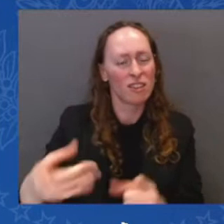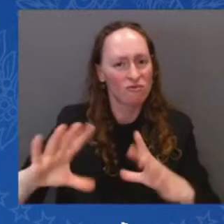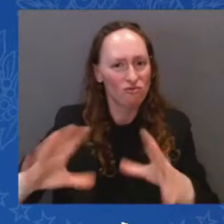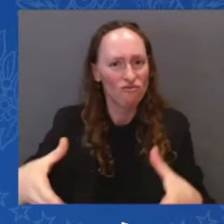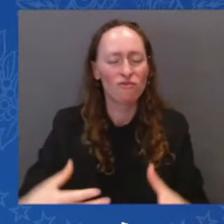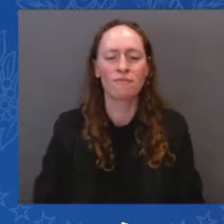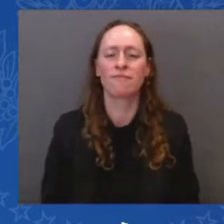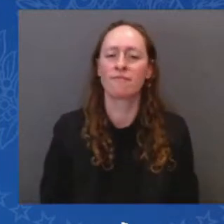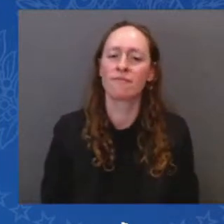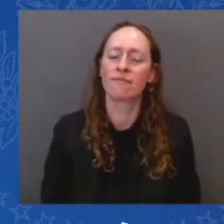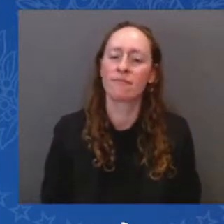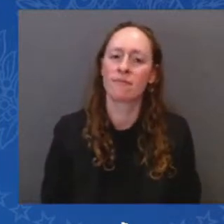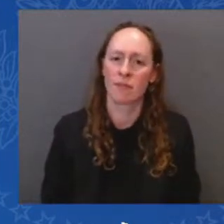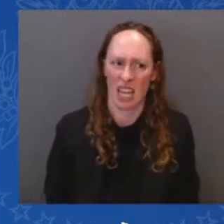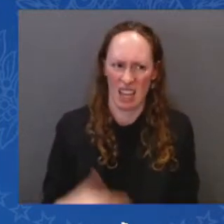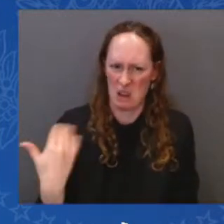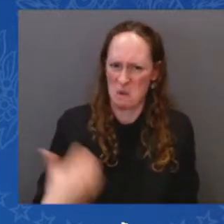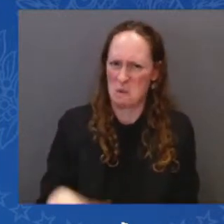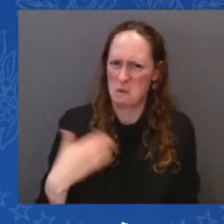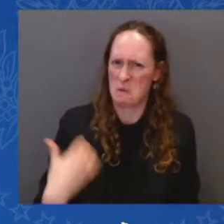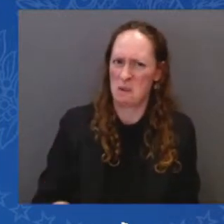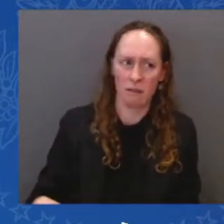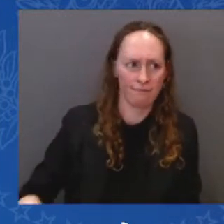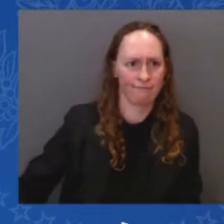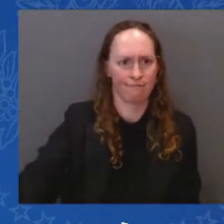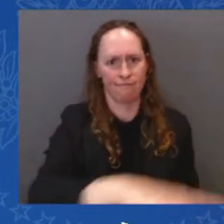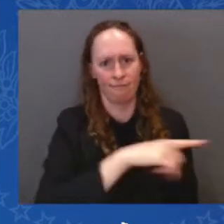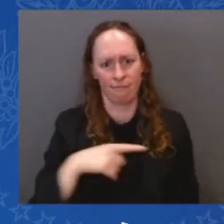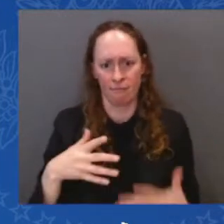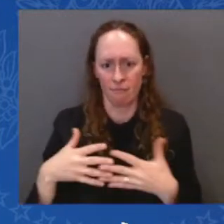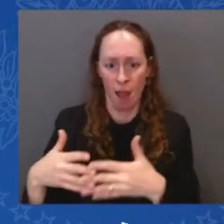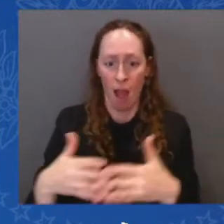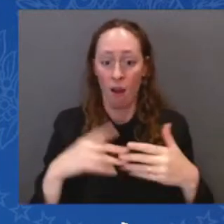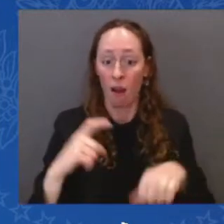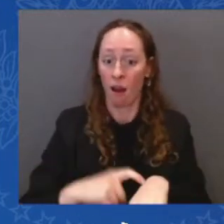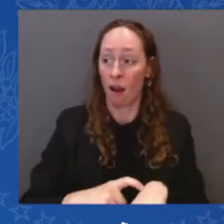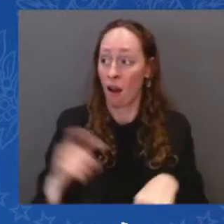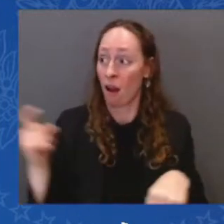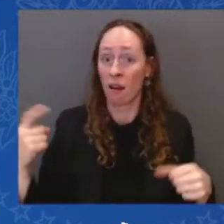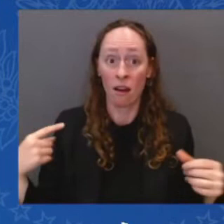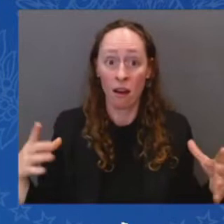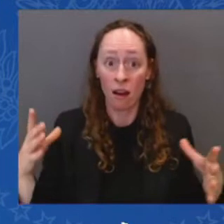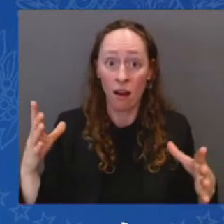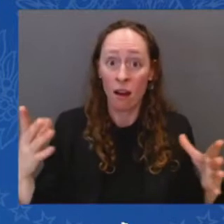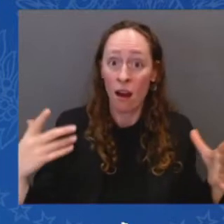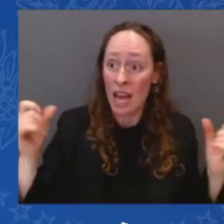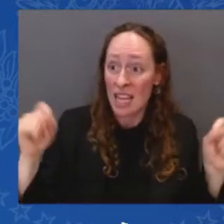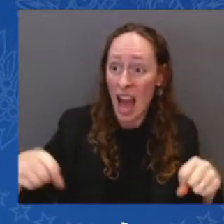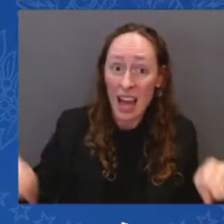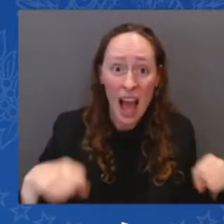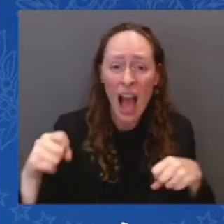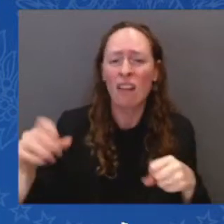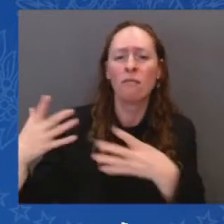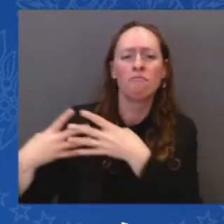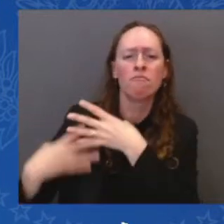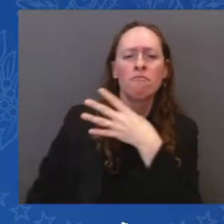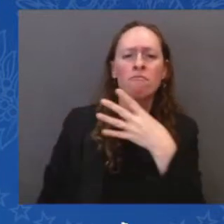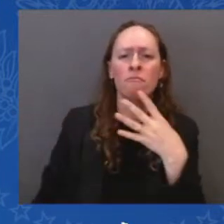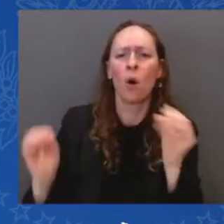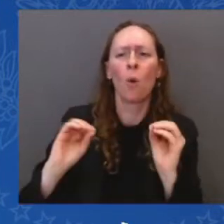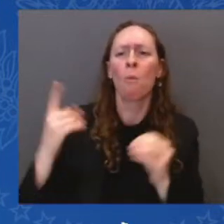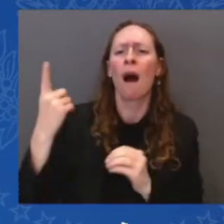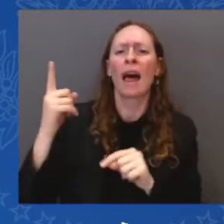America cannot accomplish when we work together. It's about how his parents strived and sacrificed so their